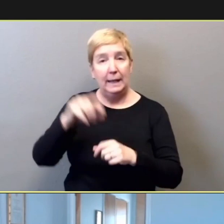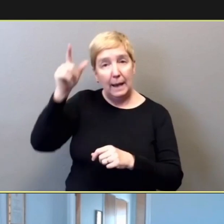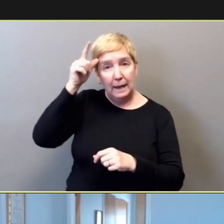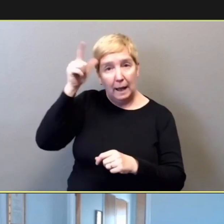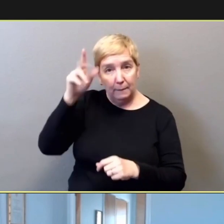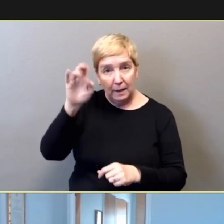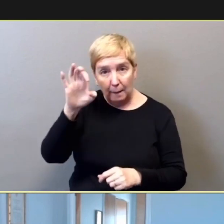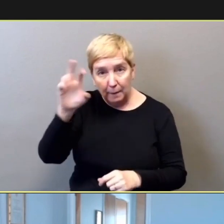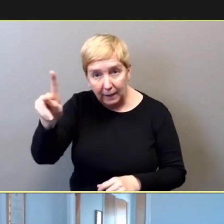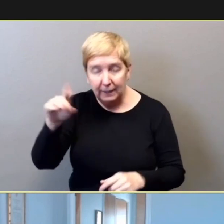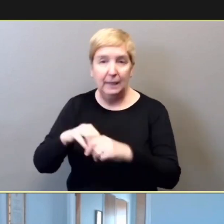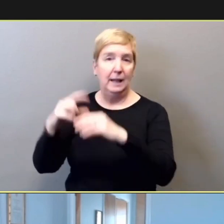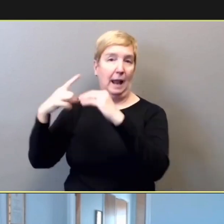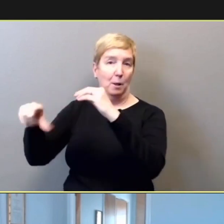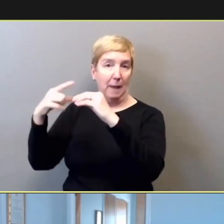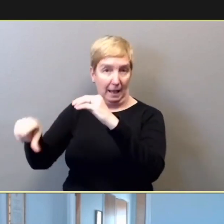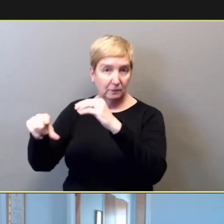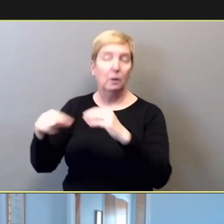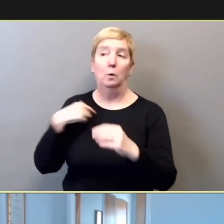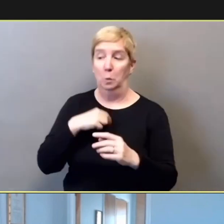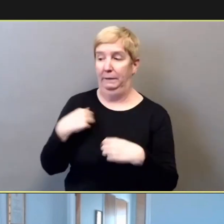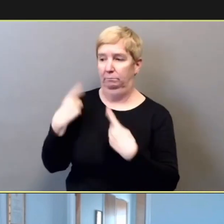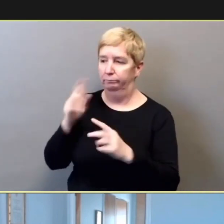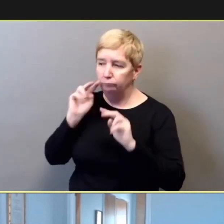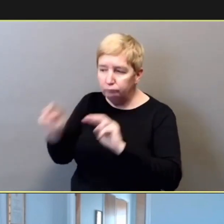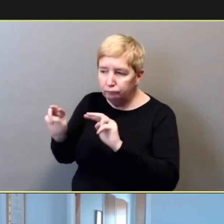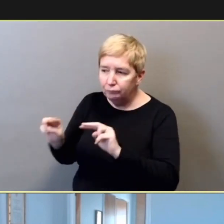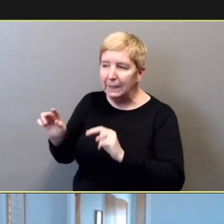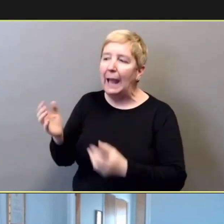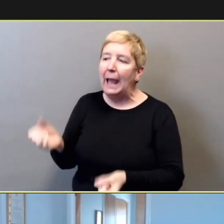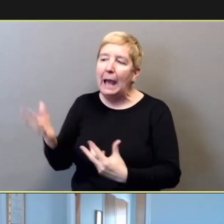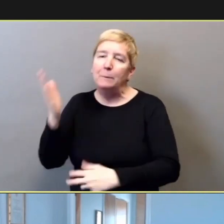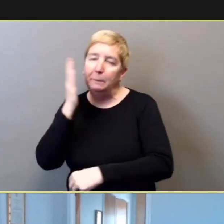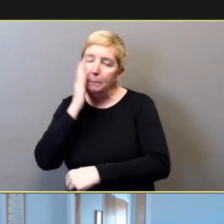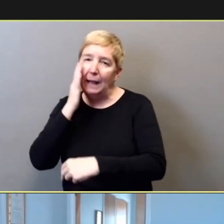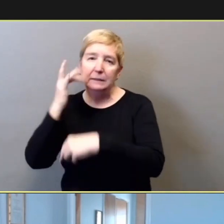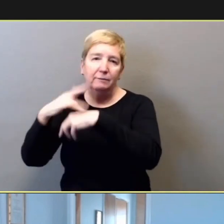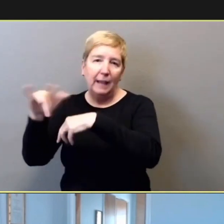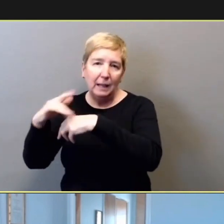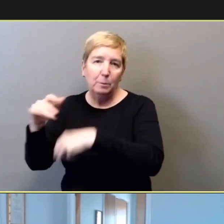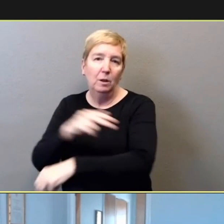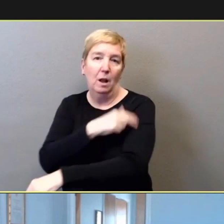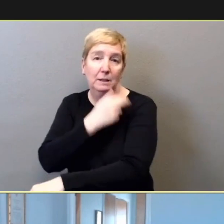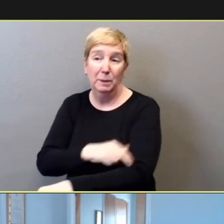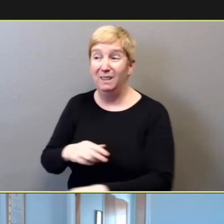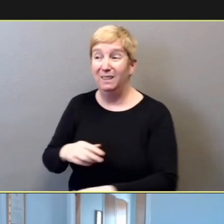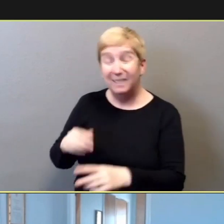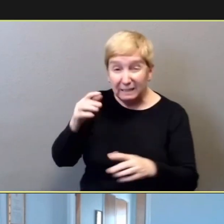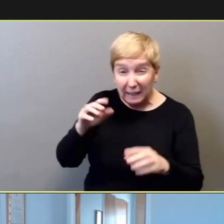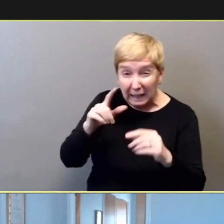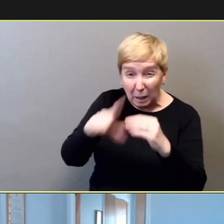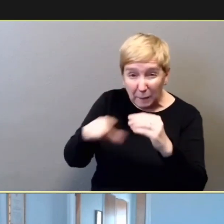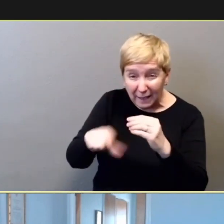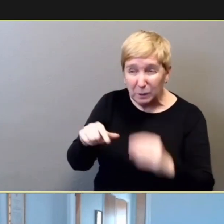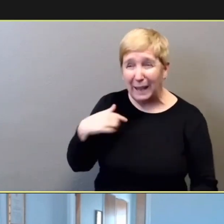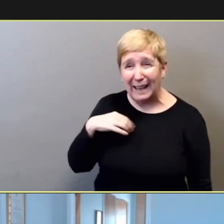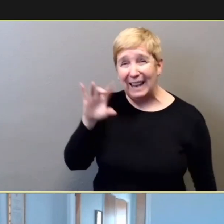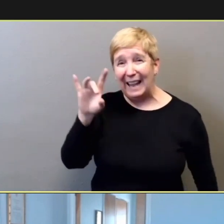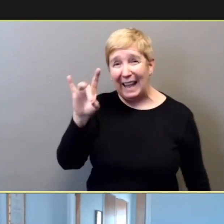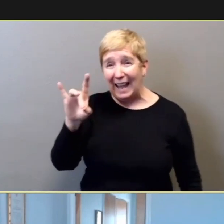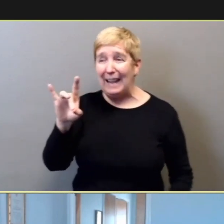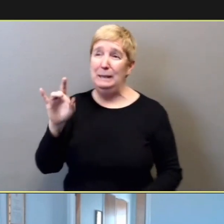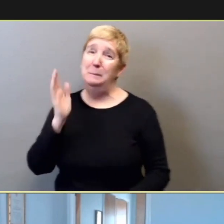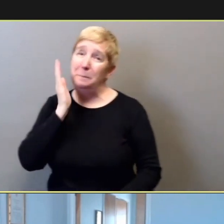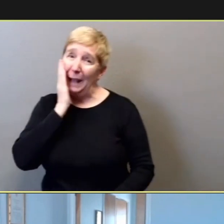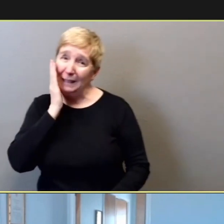so that data I said earlier about, the El Paso only having 8 beds in the whole city, the lowest it's been